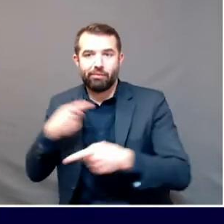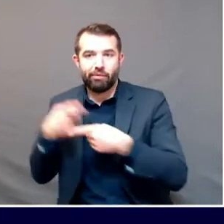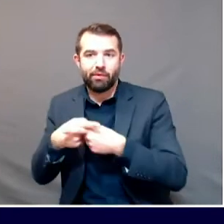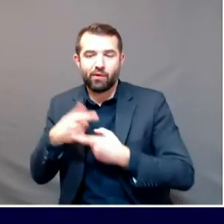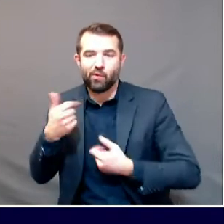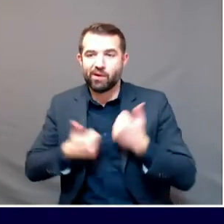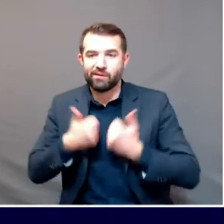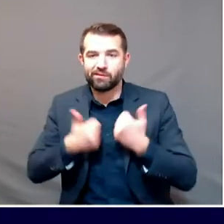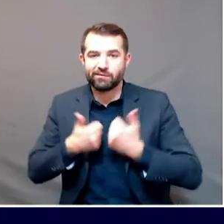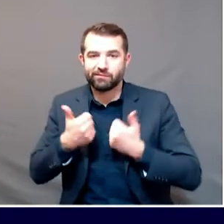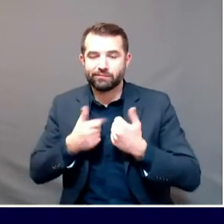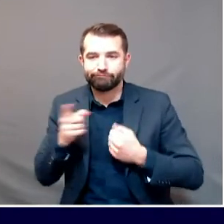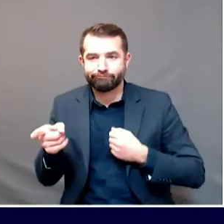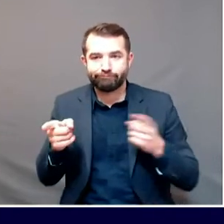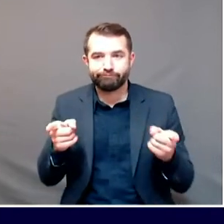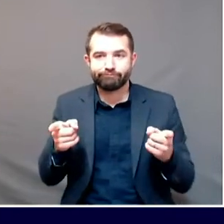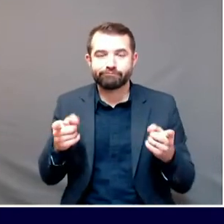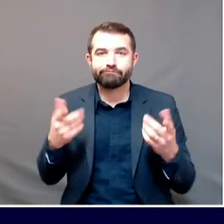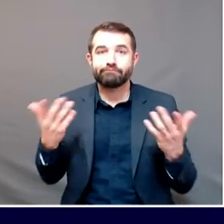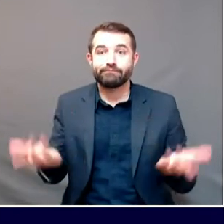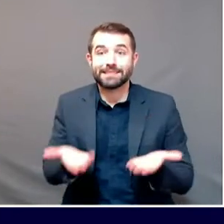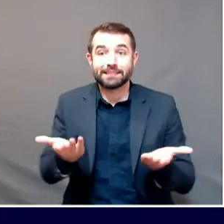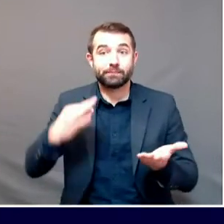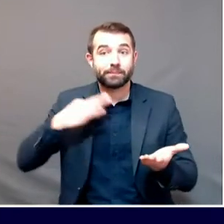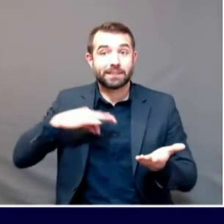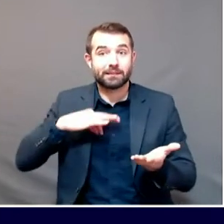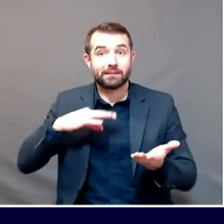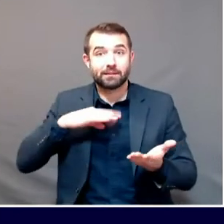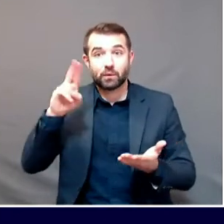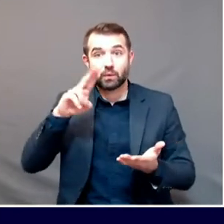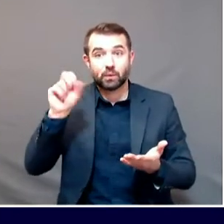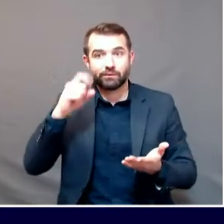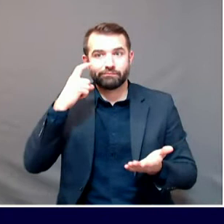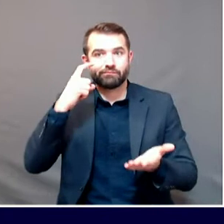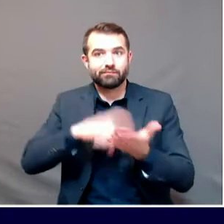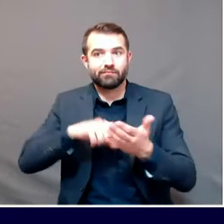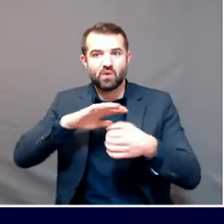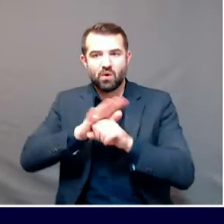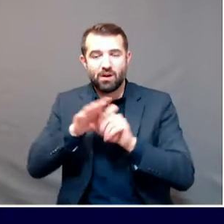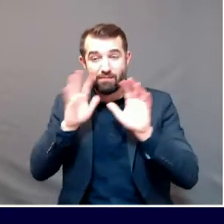country and in Maine, to me, that's the risk to worry about.